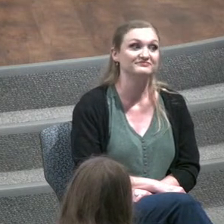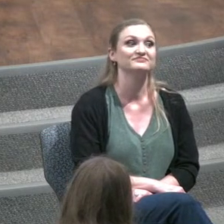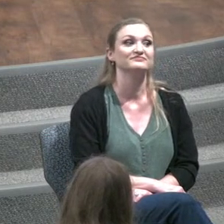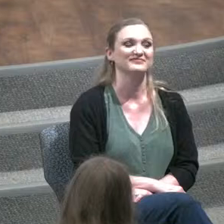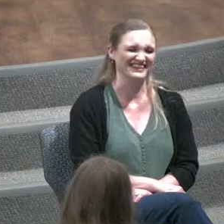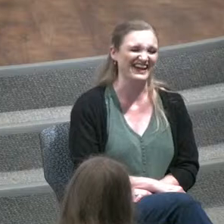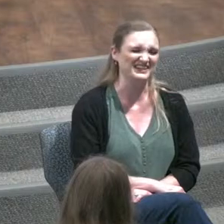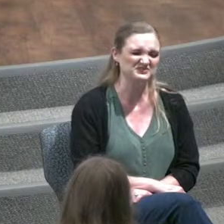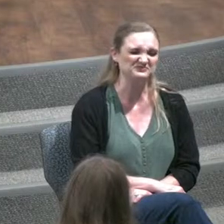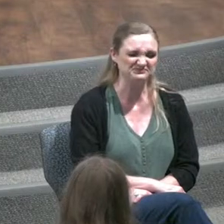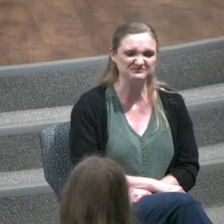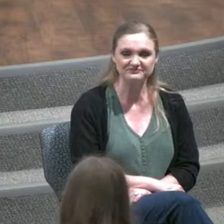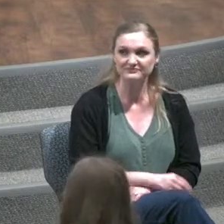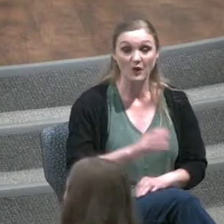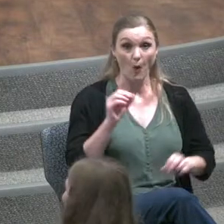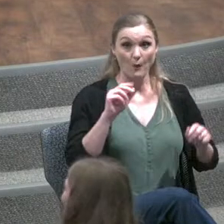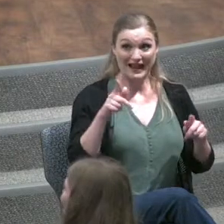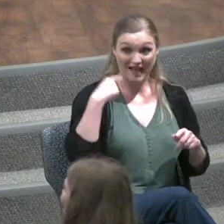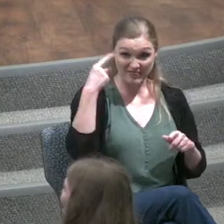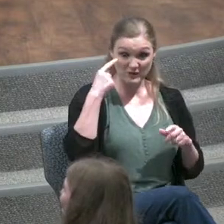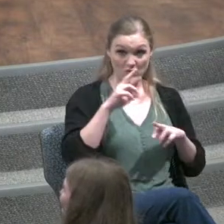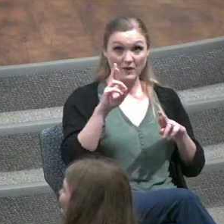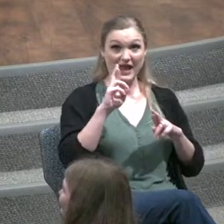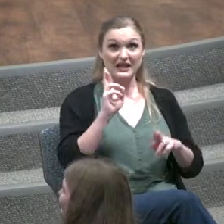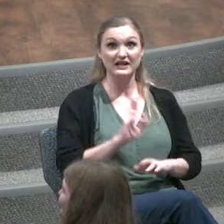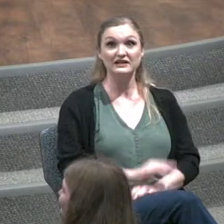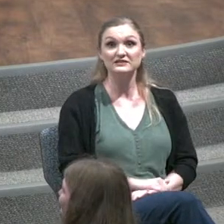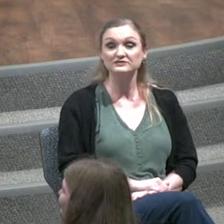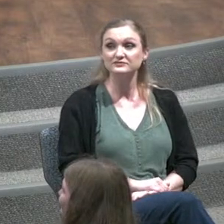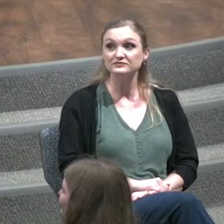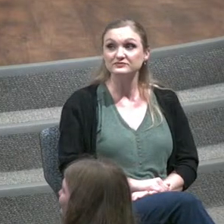All right. I think we're ready.